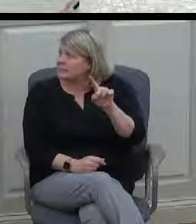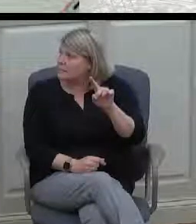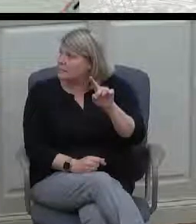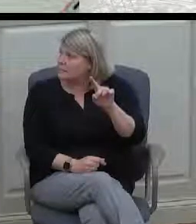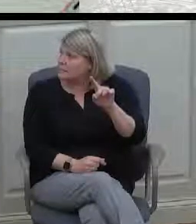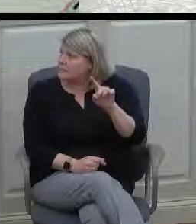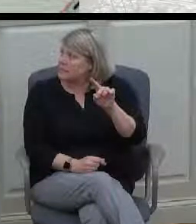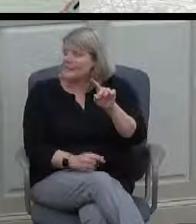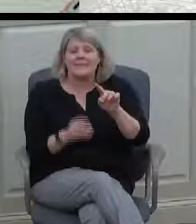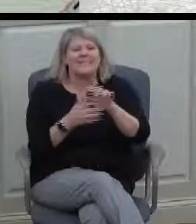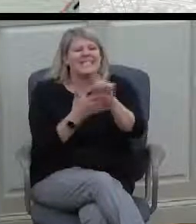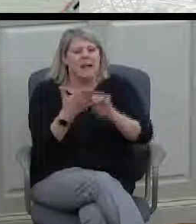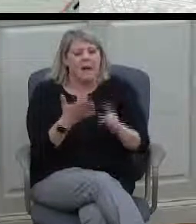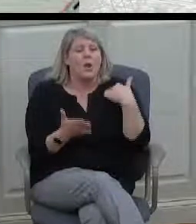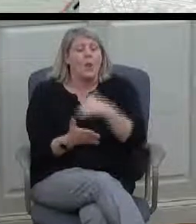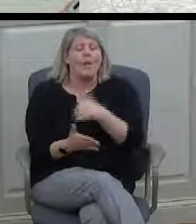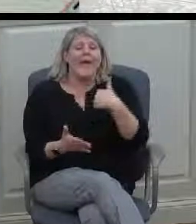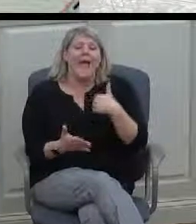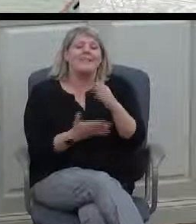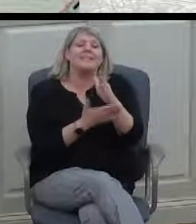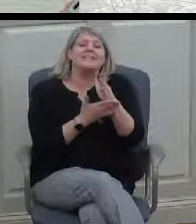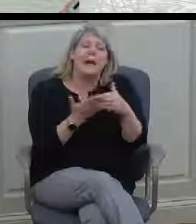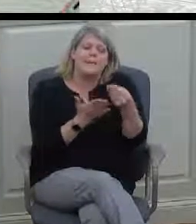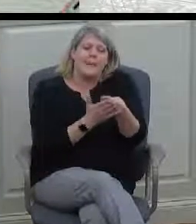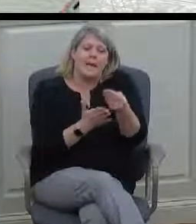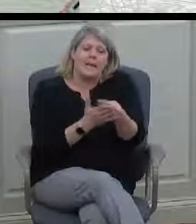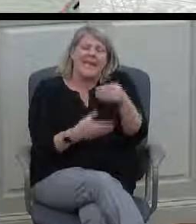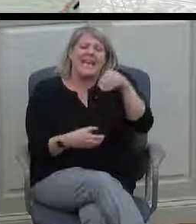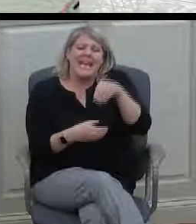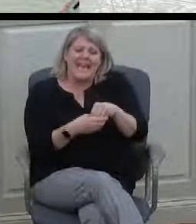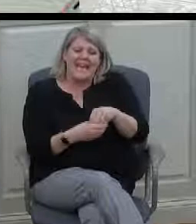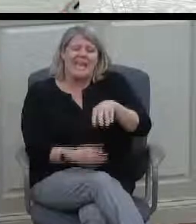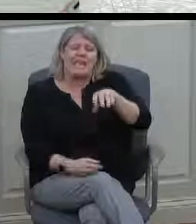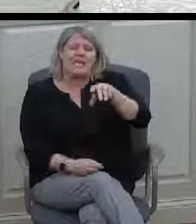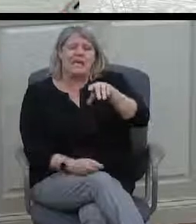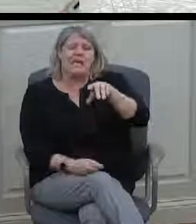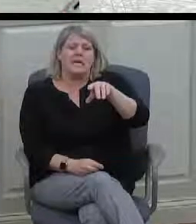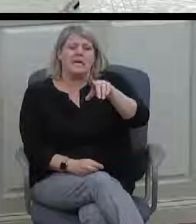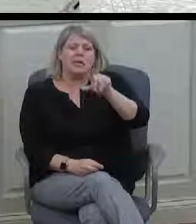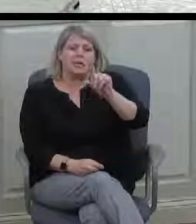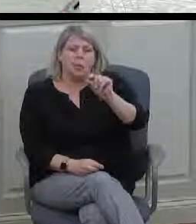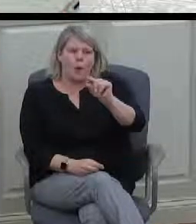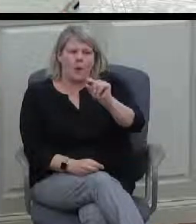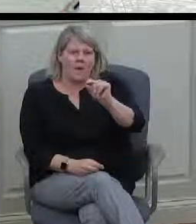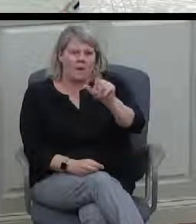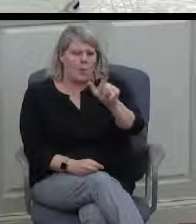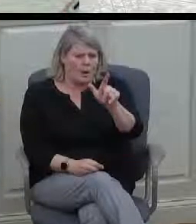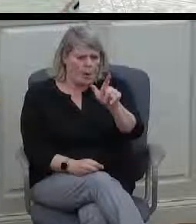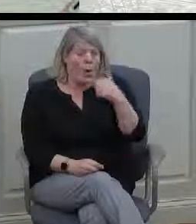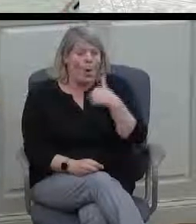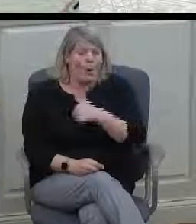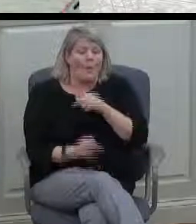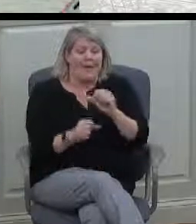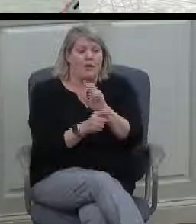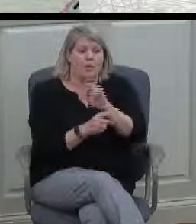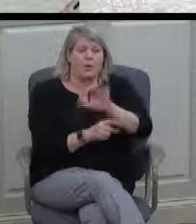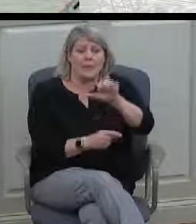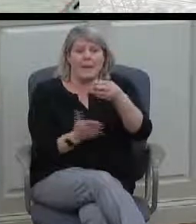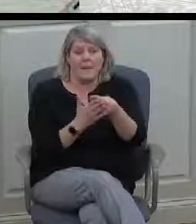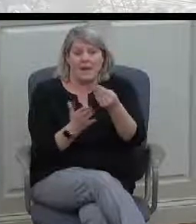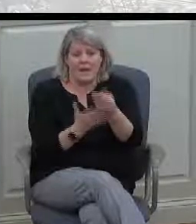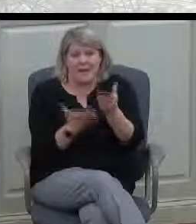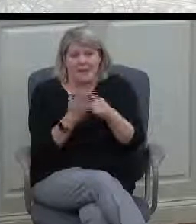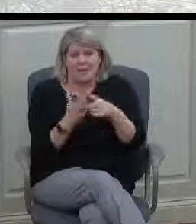start that process. We have some money in FY21 budget to do that design, so we'll go ahead and get that rolling, starting probably at the next meeting.